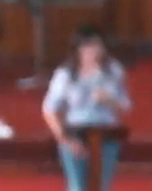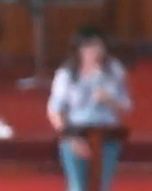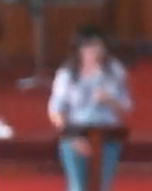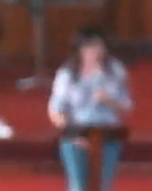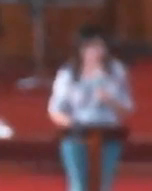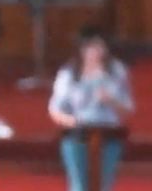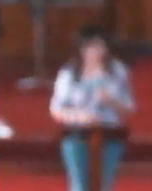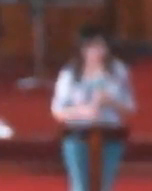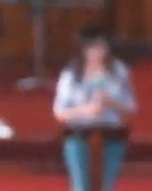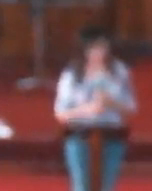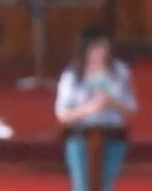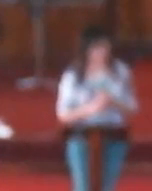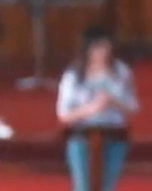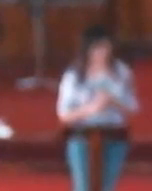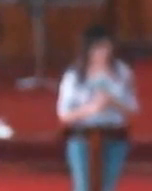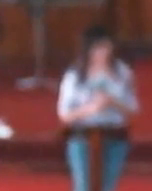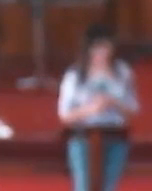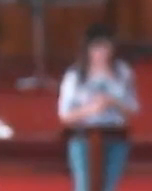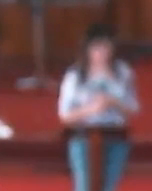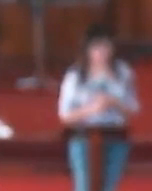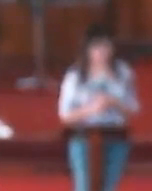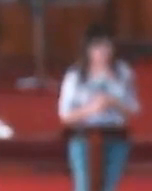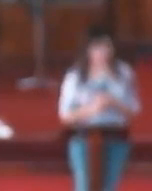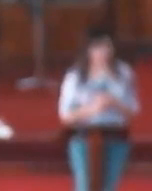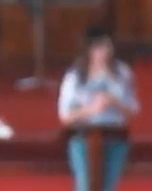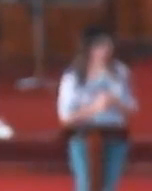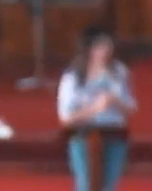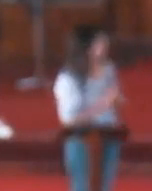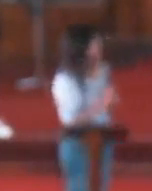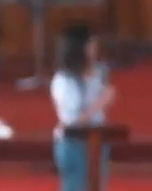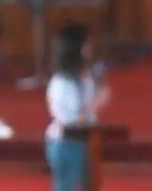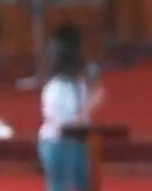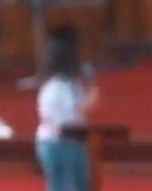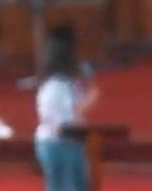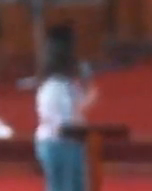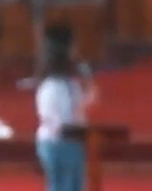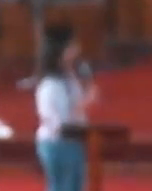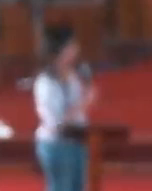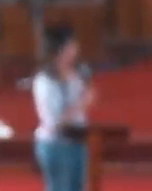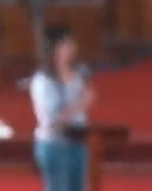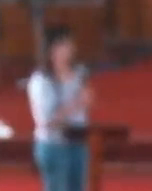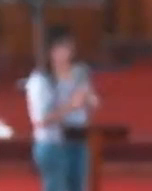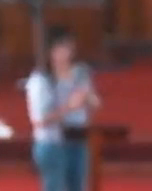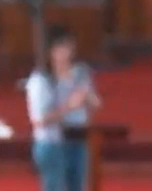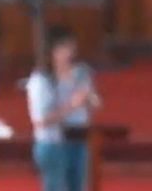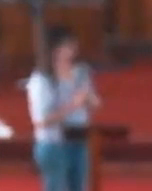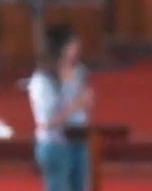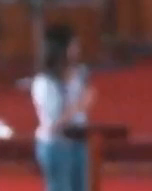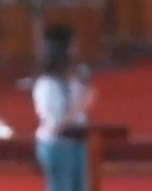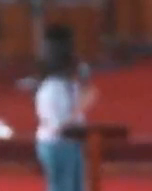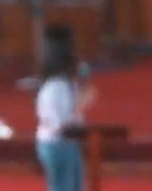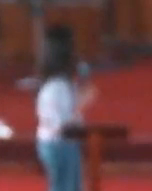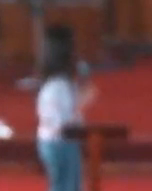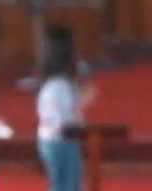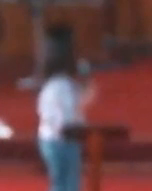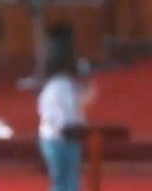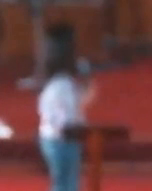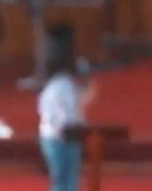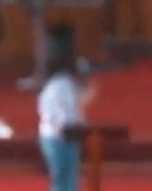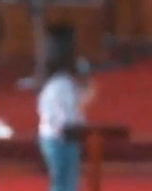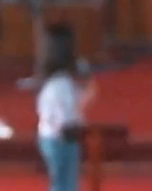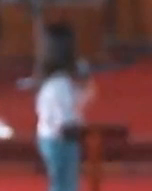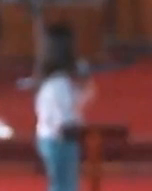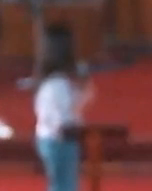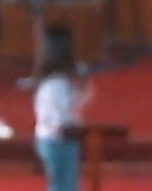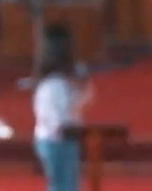anuncio que hay en Faro del Caribe. Hay un rótulo que me llamó la atención. Y esta es tal vez la inspiración de